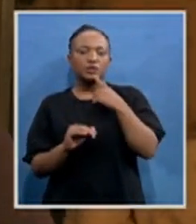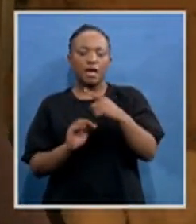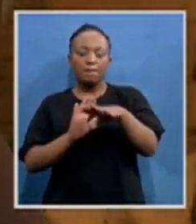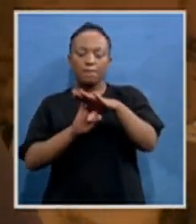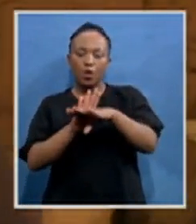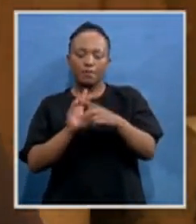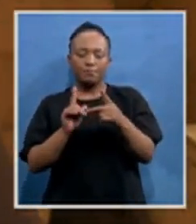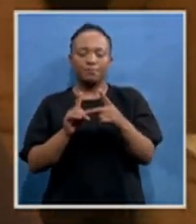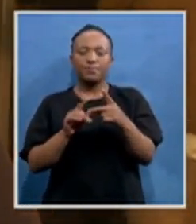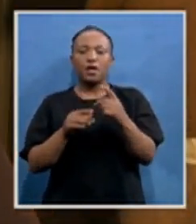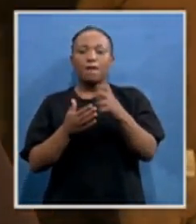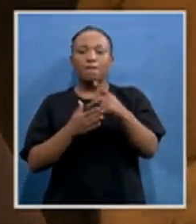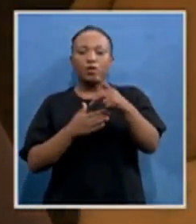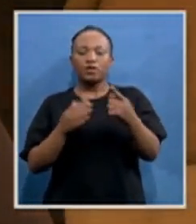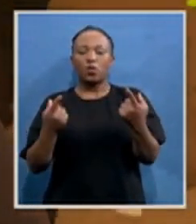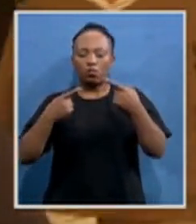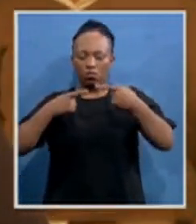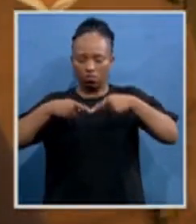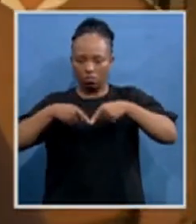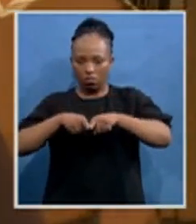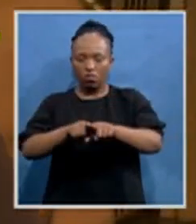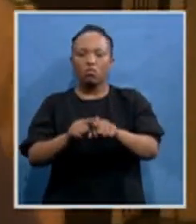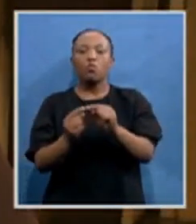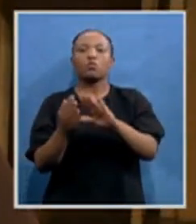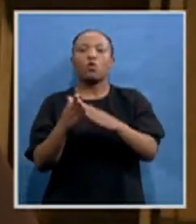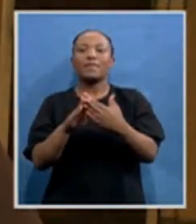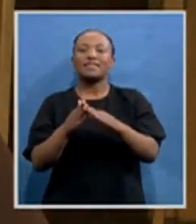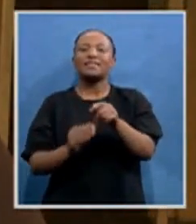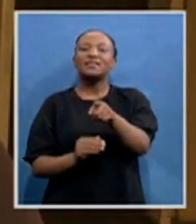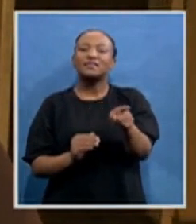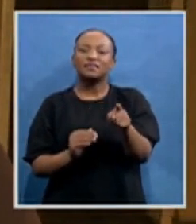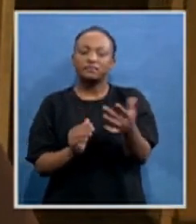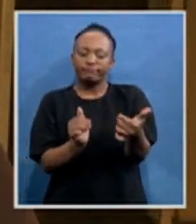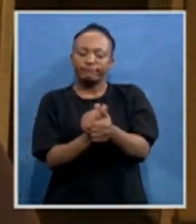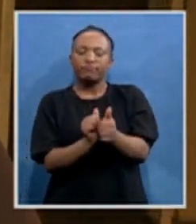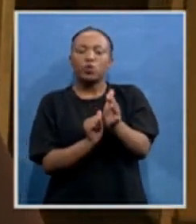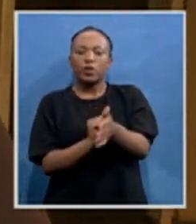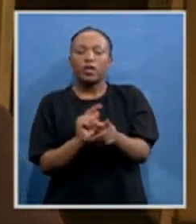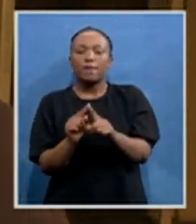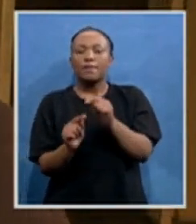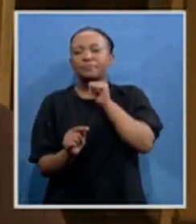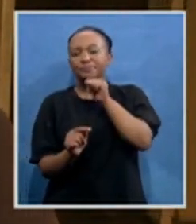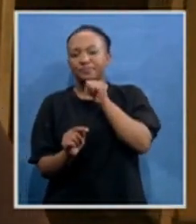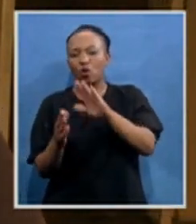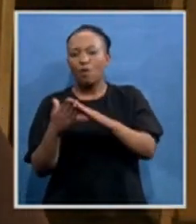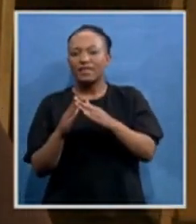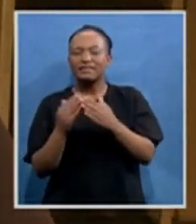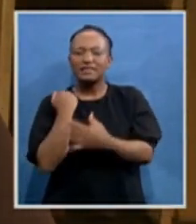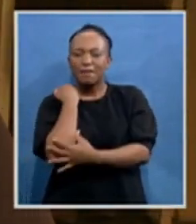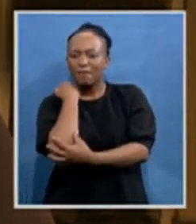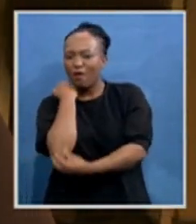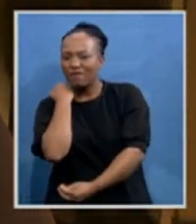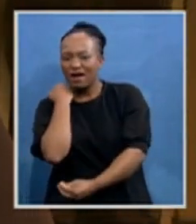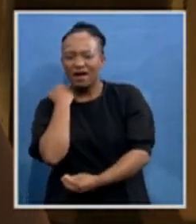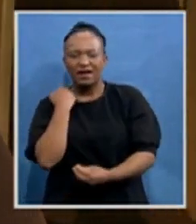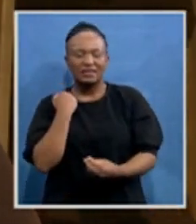communities, especially for those communities who are suffering more, where there is poverty, where people can't necessarily get something like a